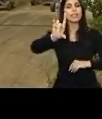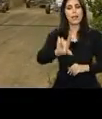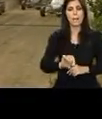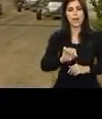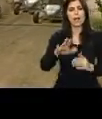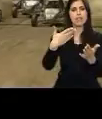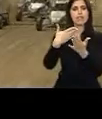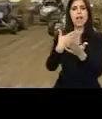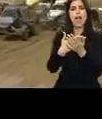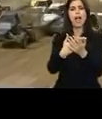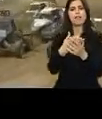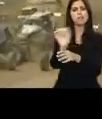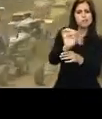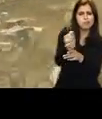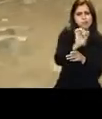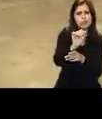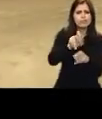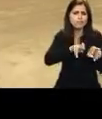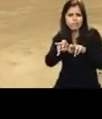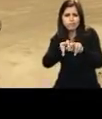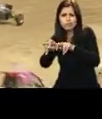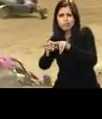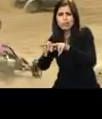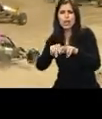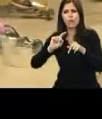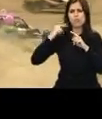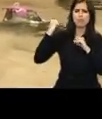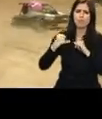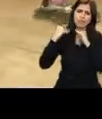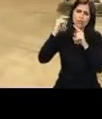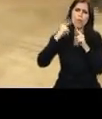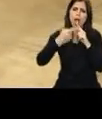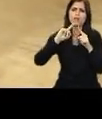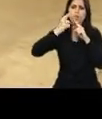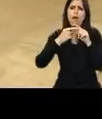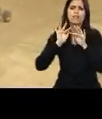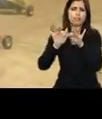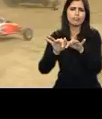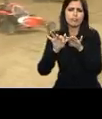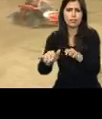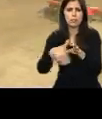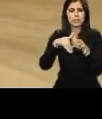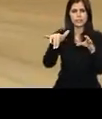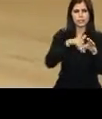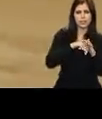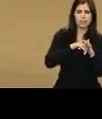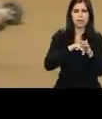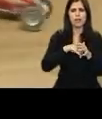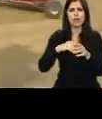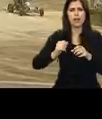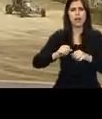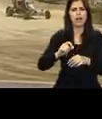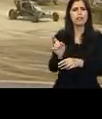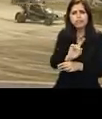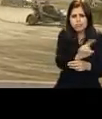Applause offered also to the European autocross pilots who come to the local track every year, taking expertise to the limit